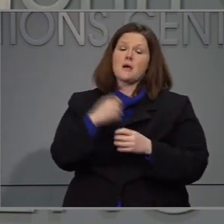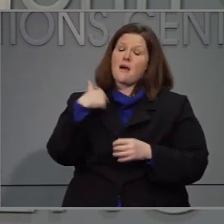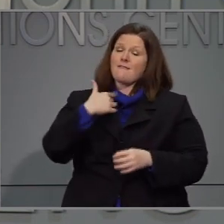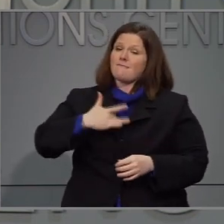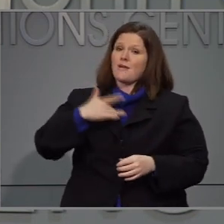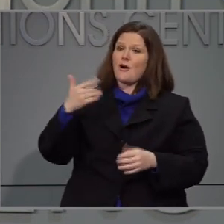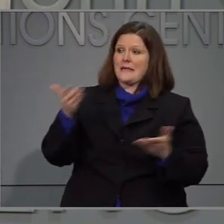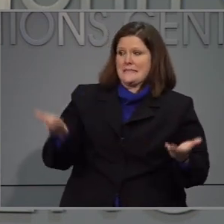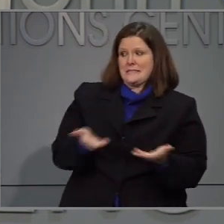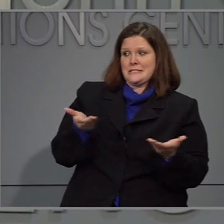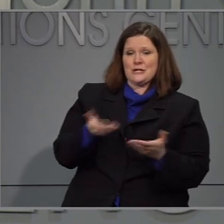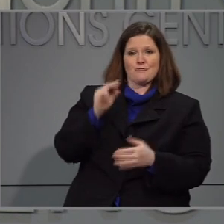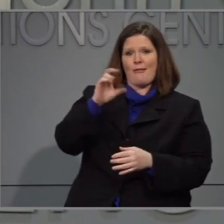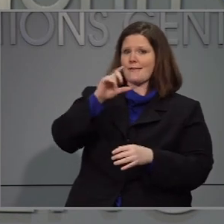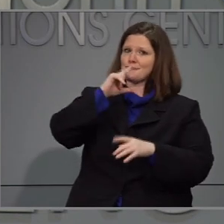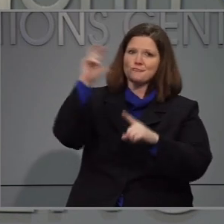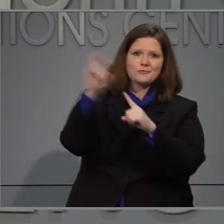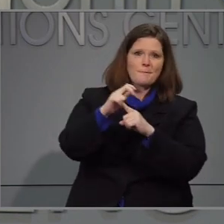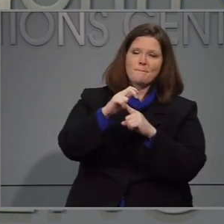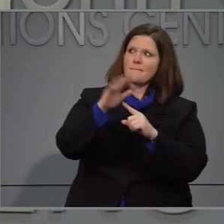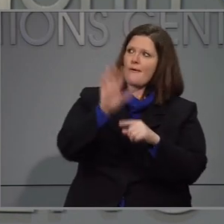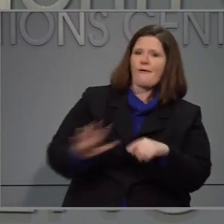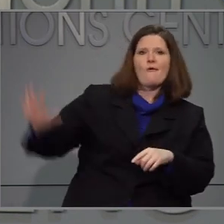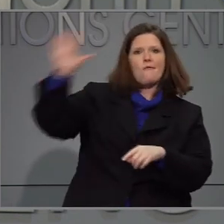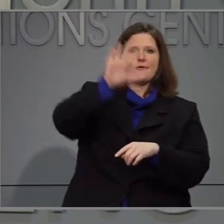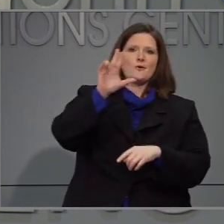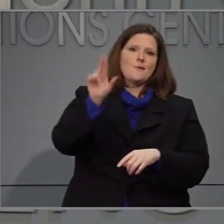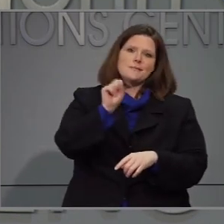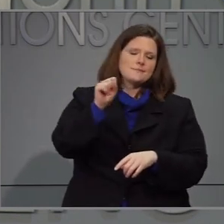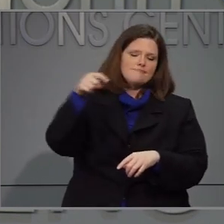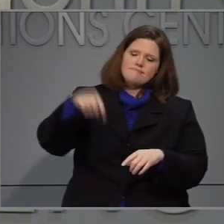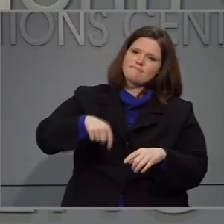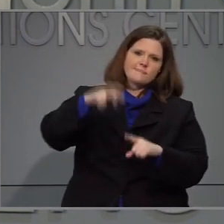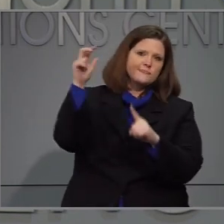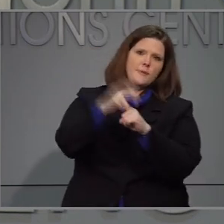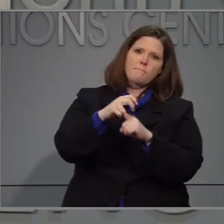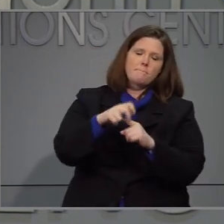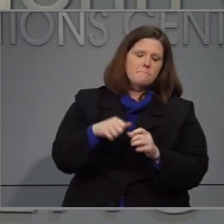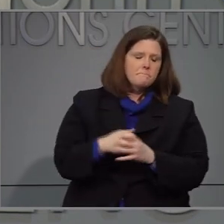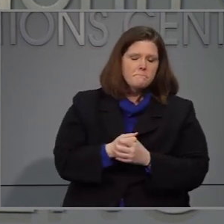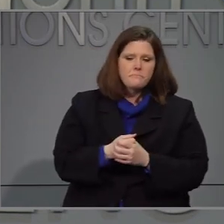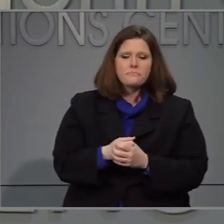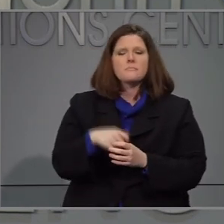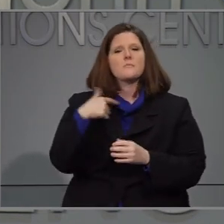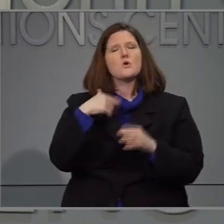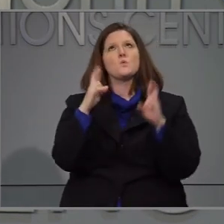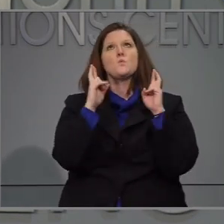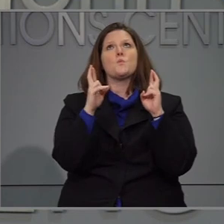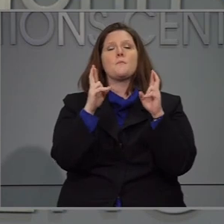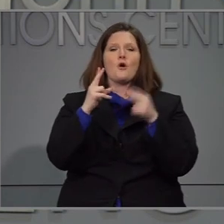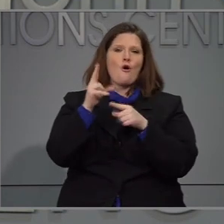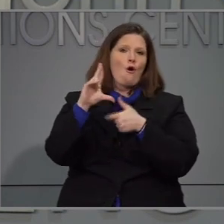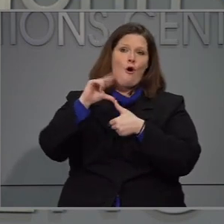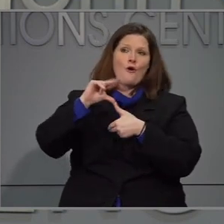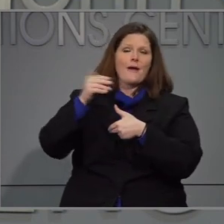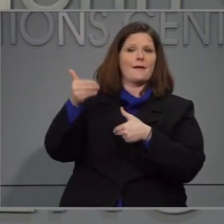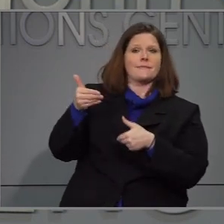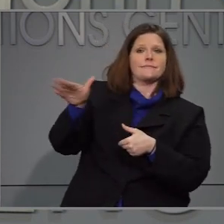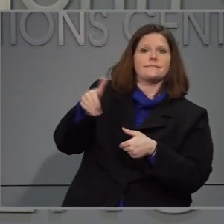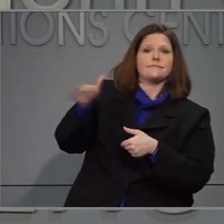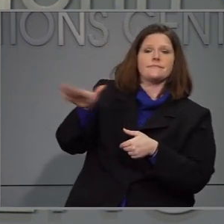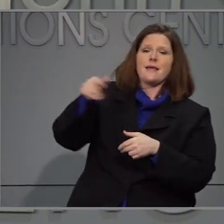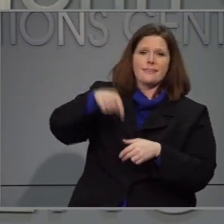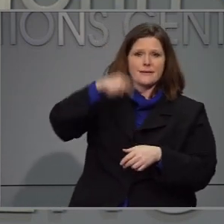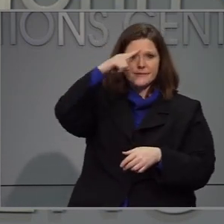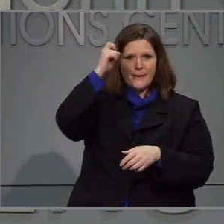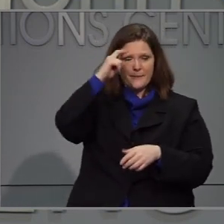best, emergency operations in the country. And we hope and pray that hurricane does not come this